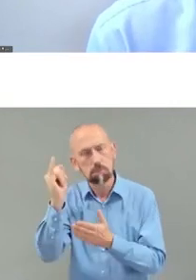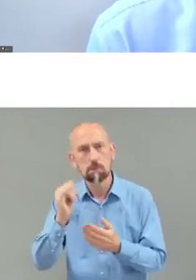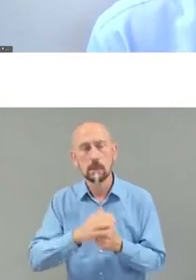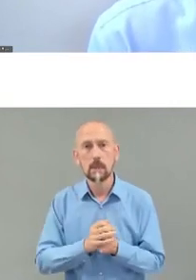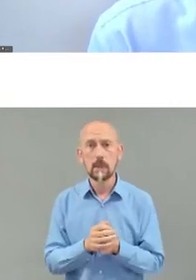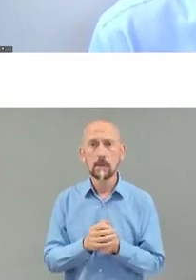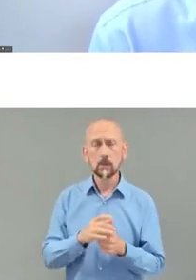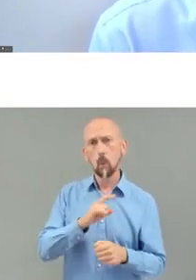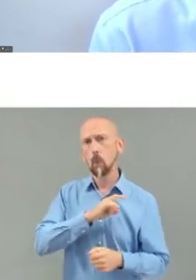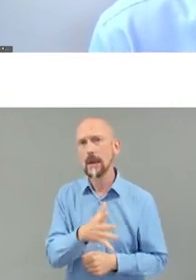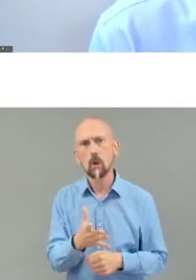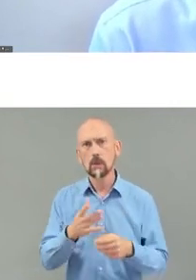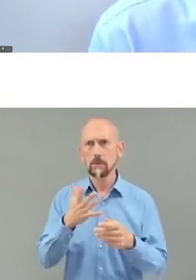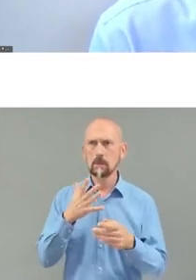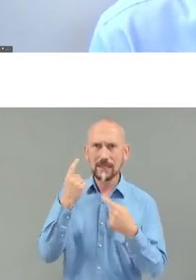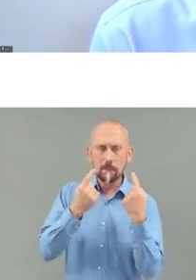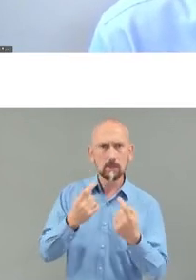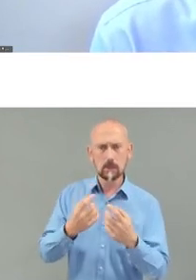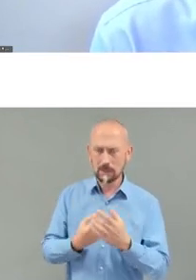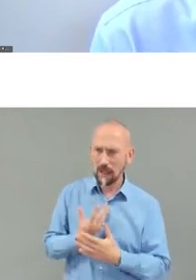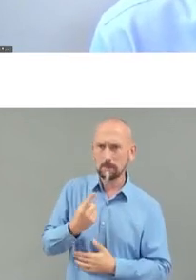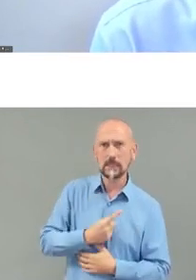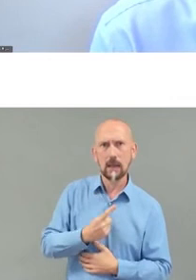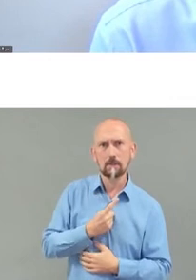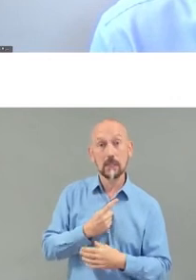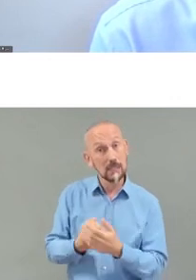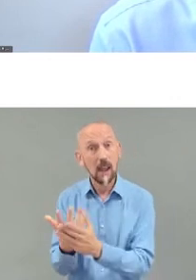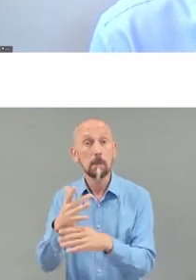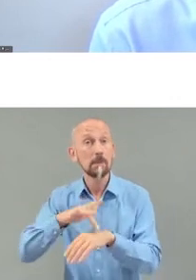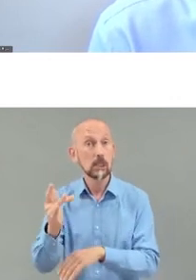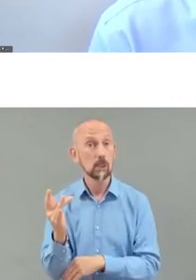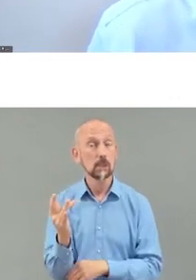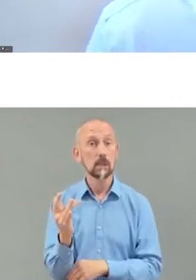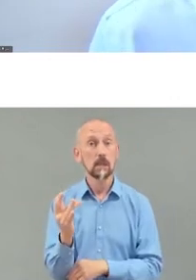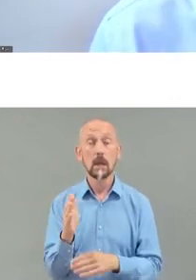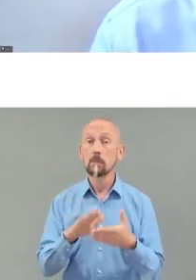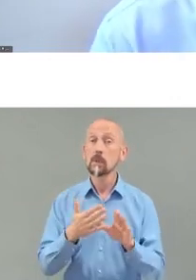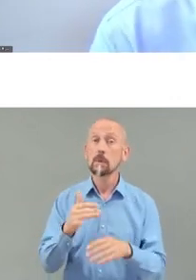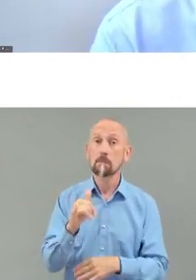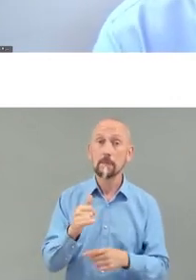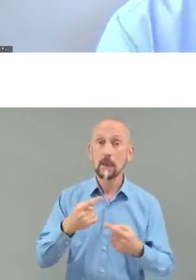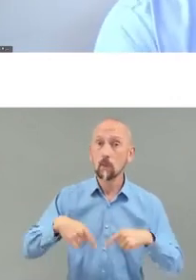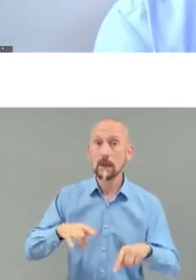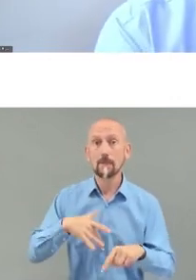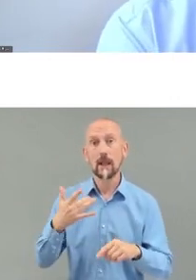ourselves and the professions involved? Because even though we might think this is a psychological professions